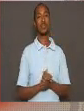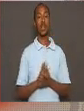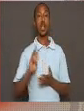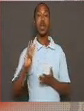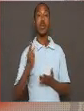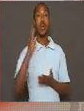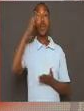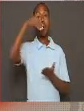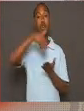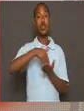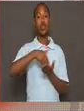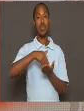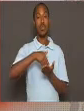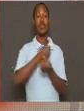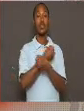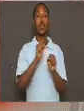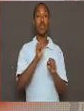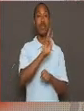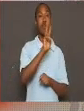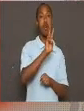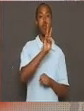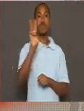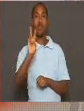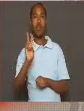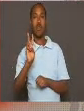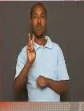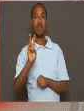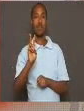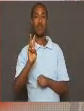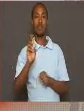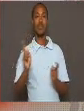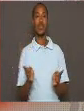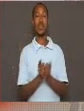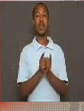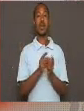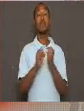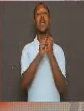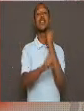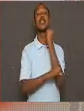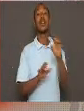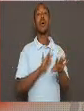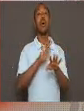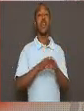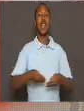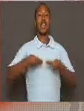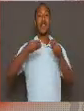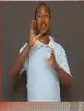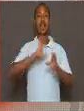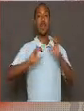We will also solve volume-volume problems based on a given chemical